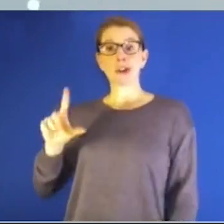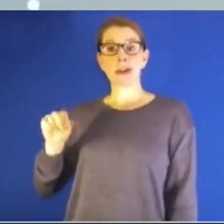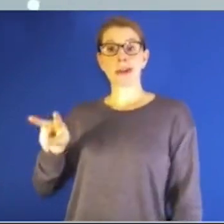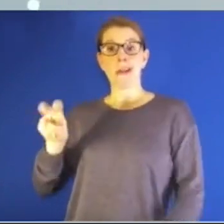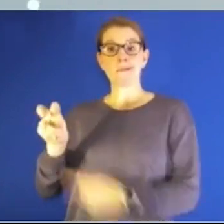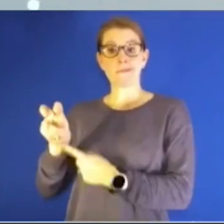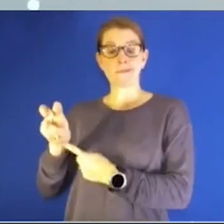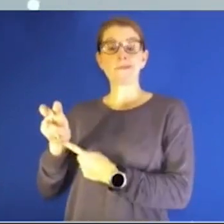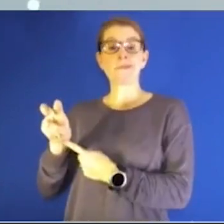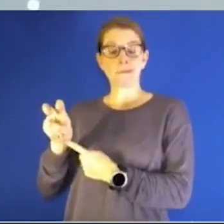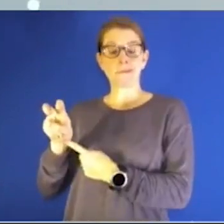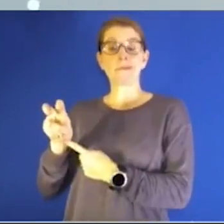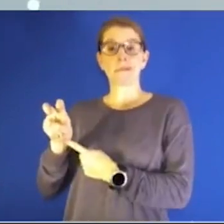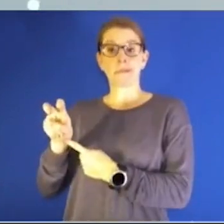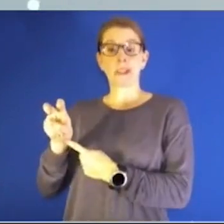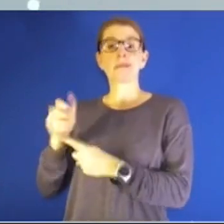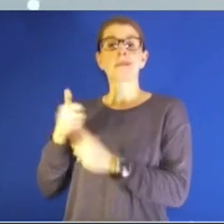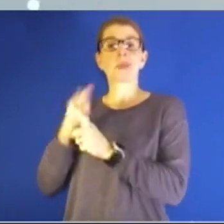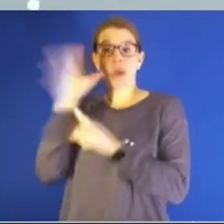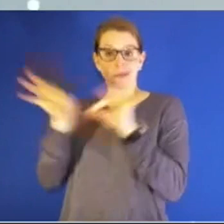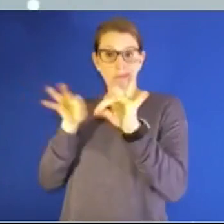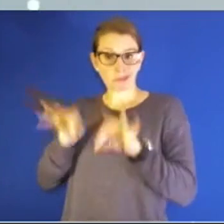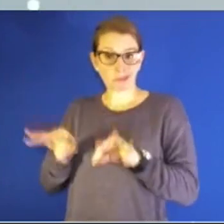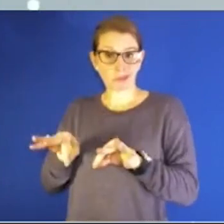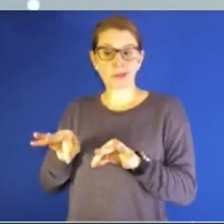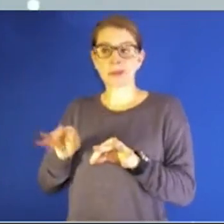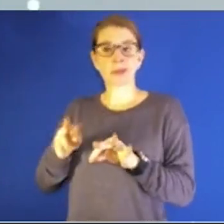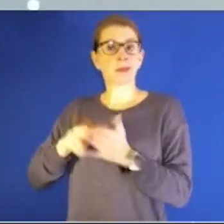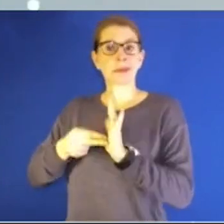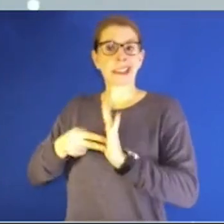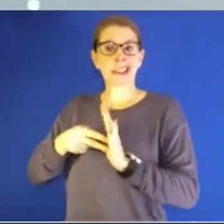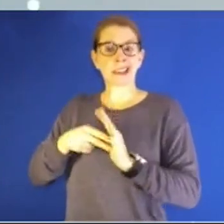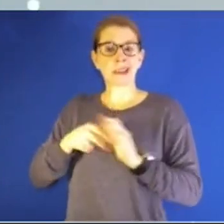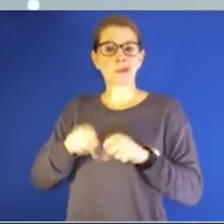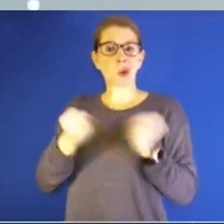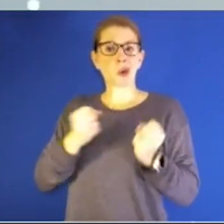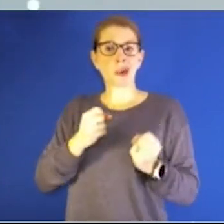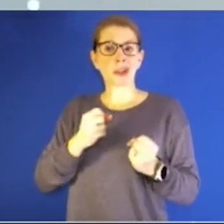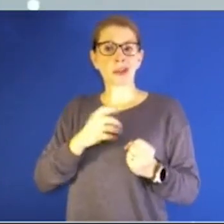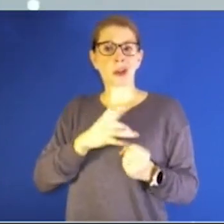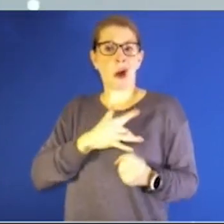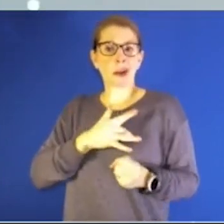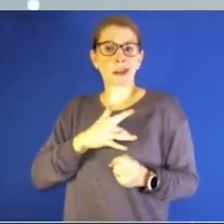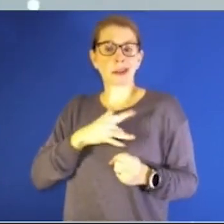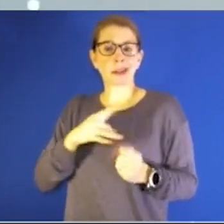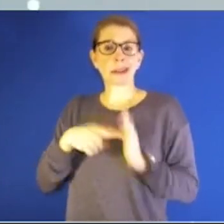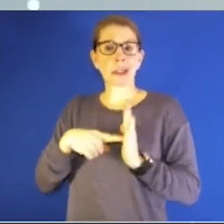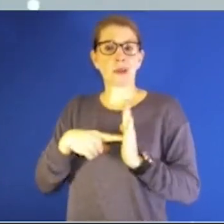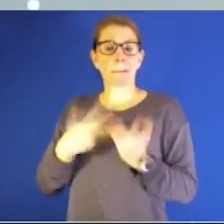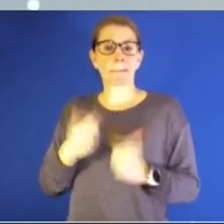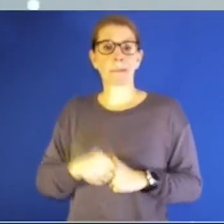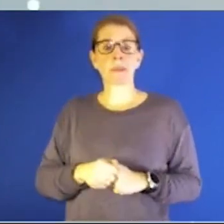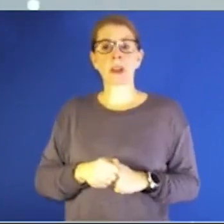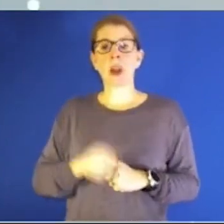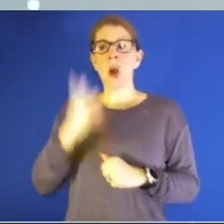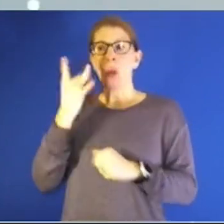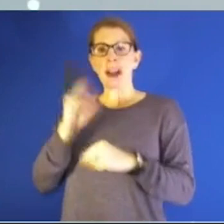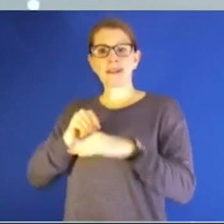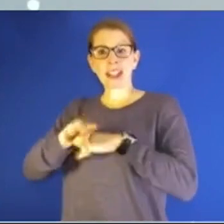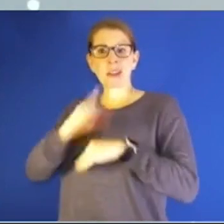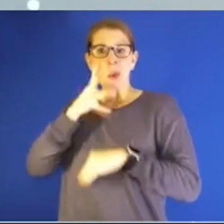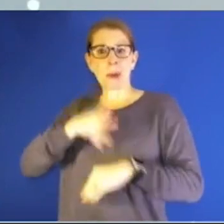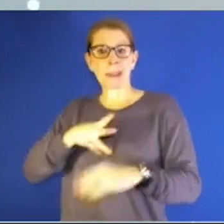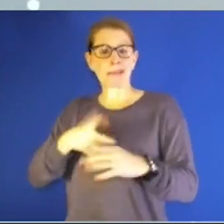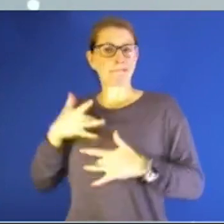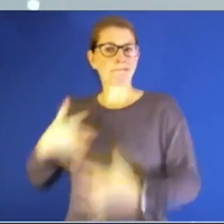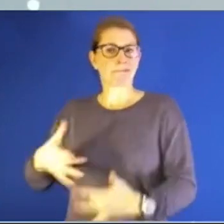us to explain exactly what that is and why it is affecting so many people, especially women. We're going to talk about the